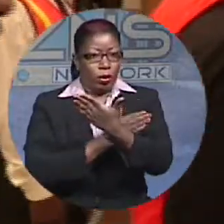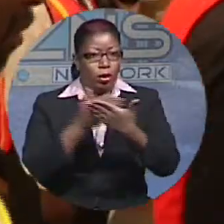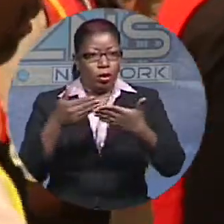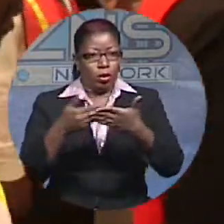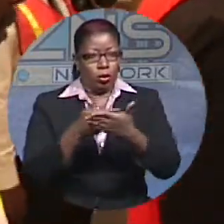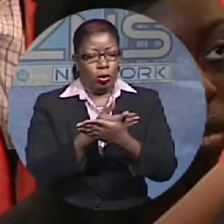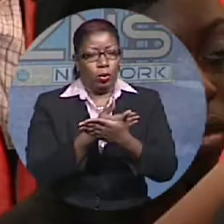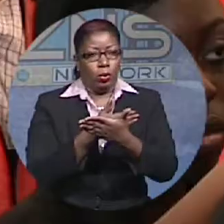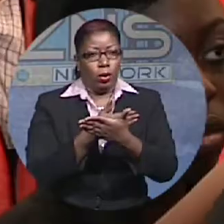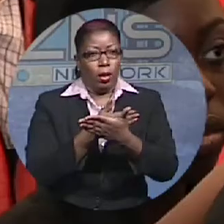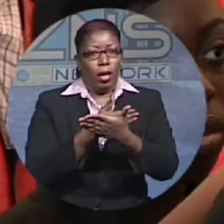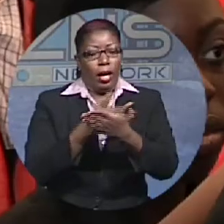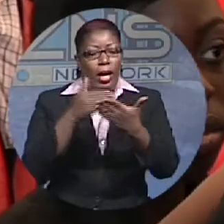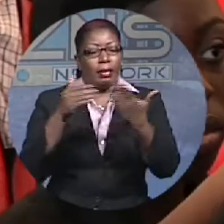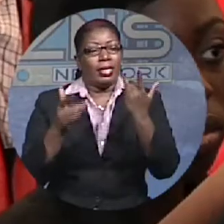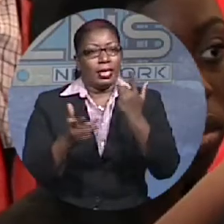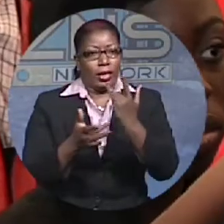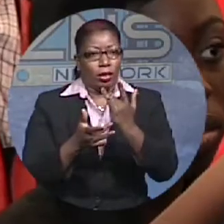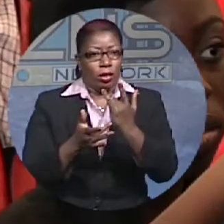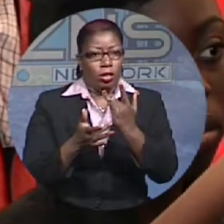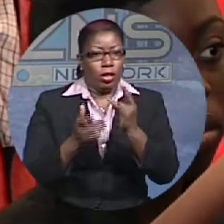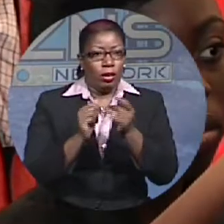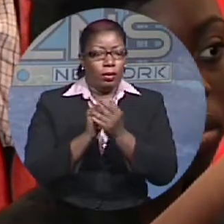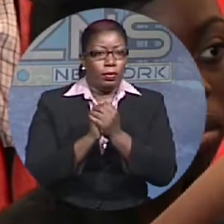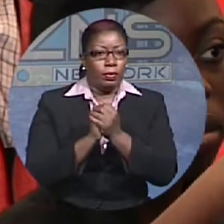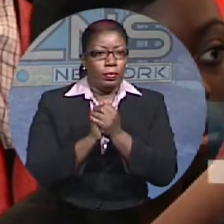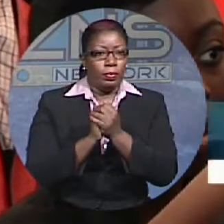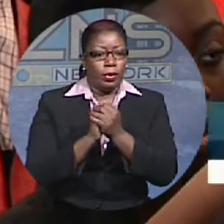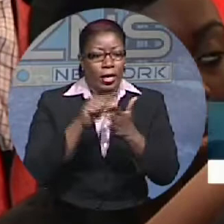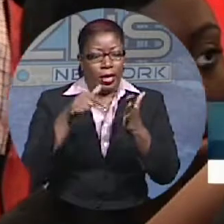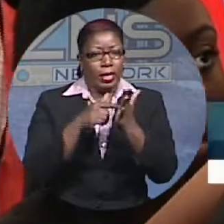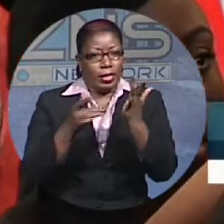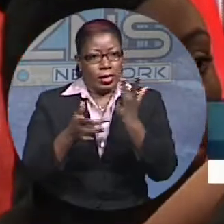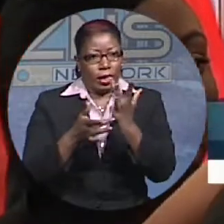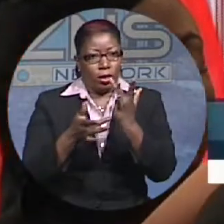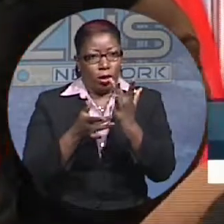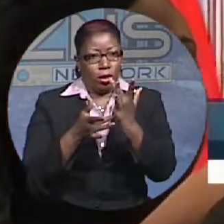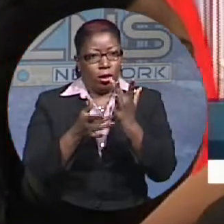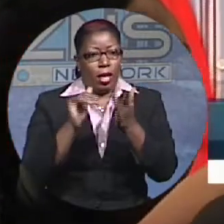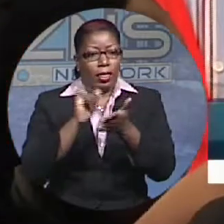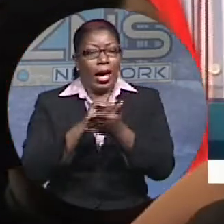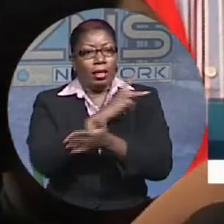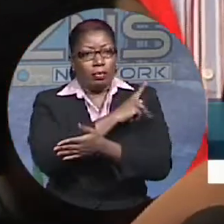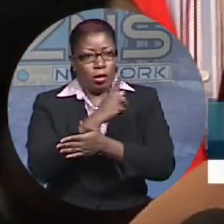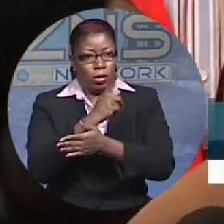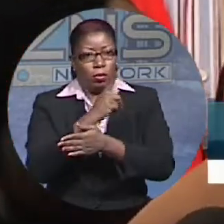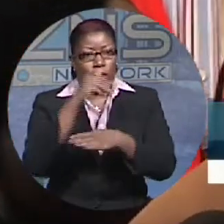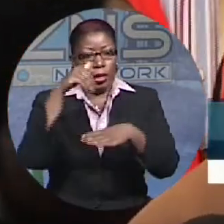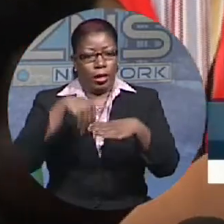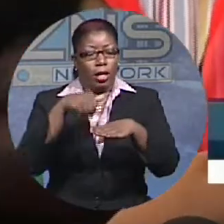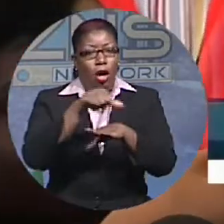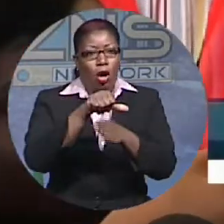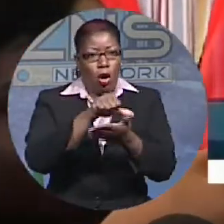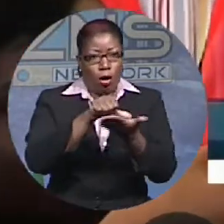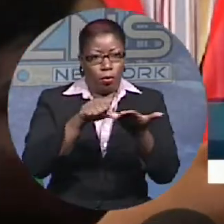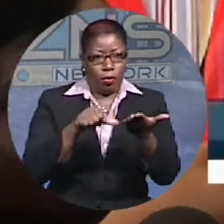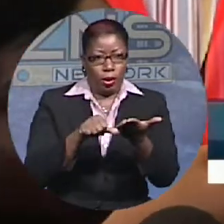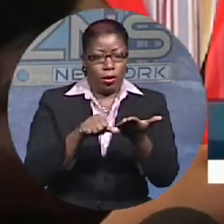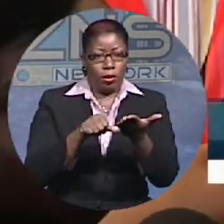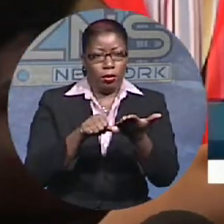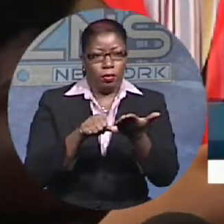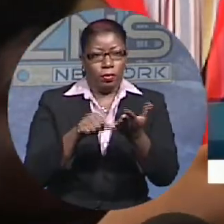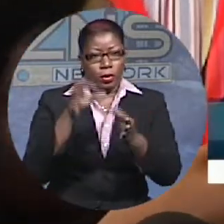cutting-edge technology. With this type of technology, though, that patient can be on the operating theater, and if another opinion